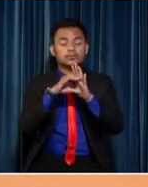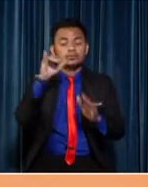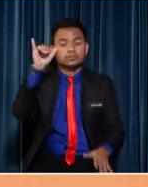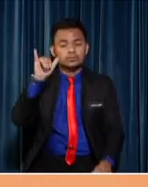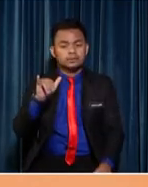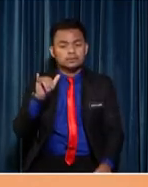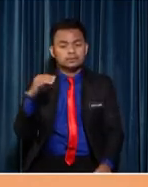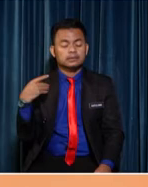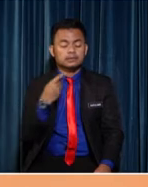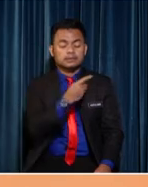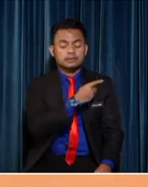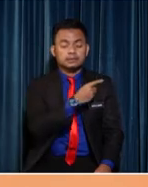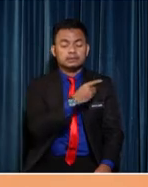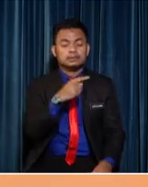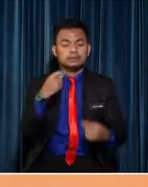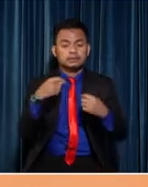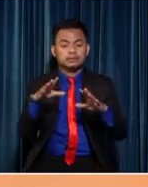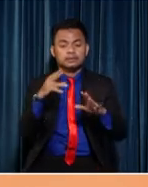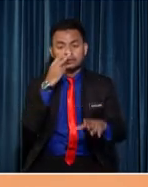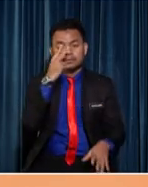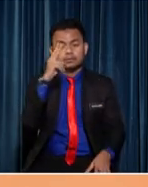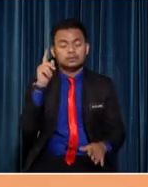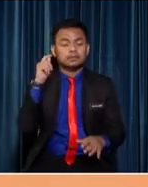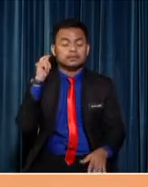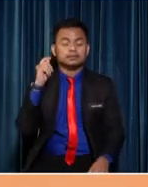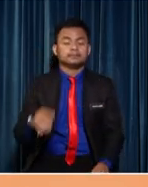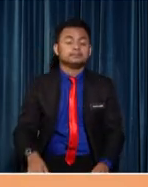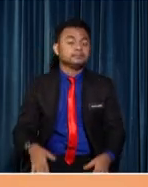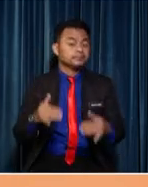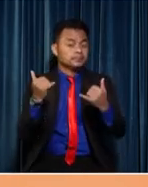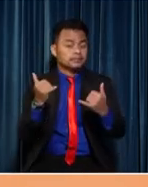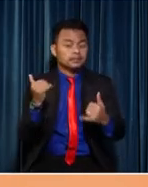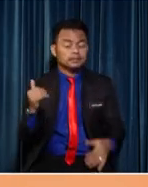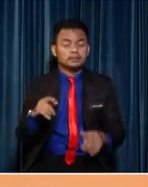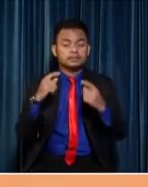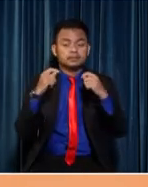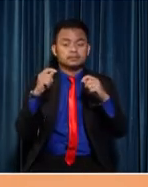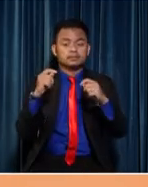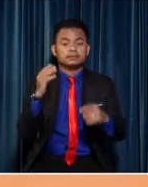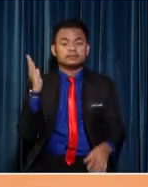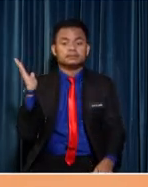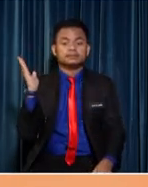which I have just shown you. Now, let's try this.